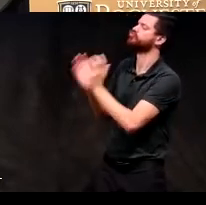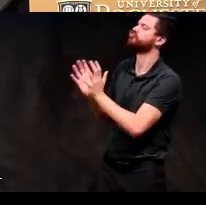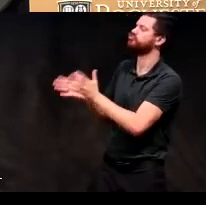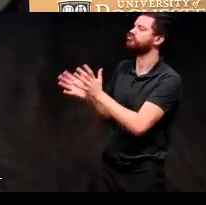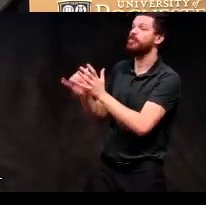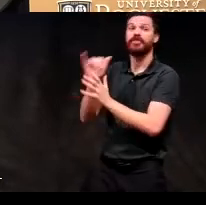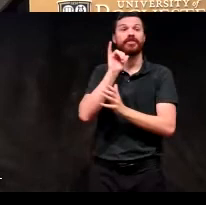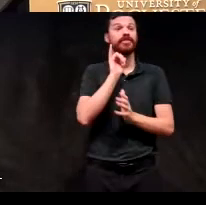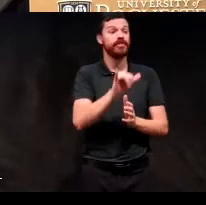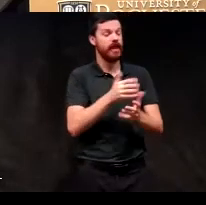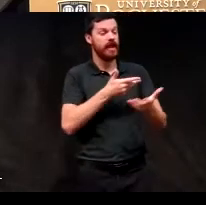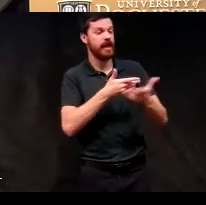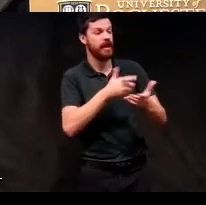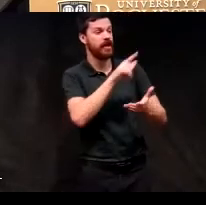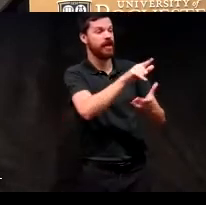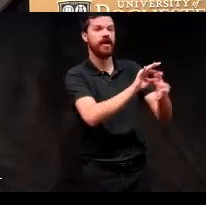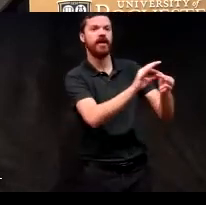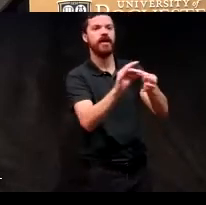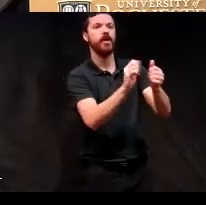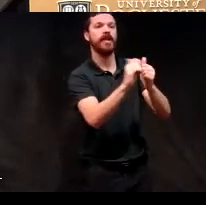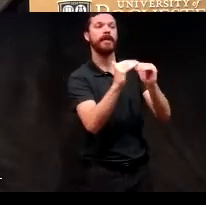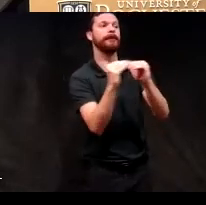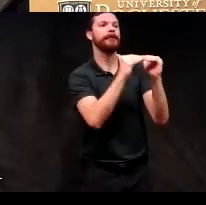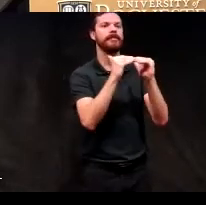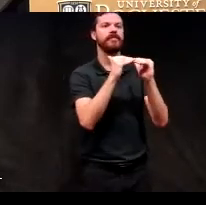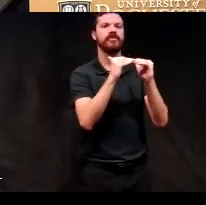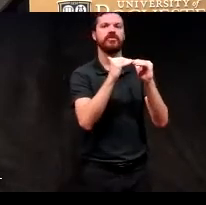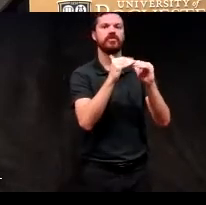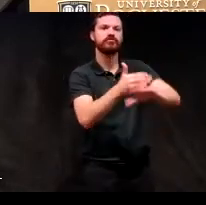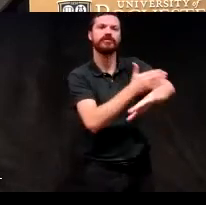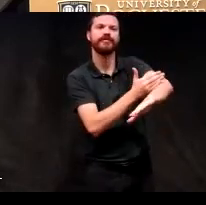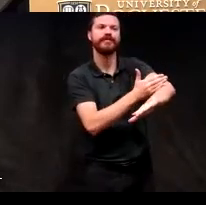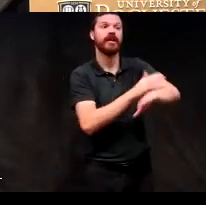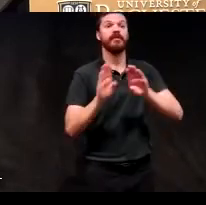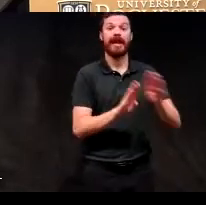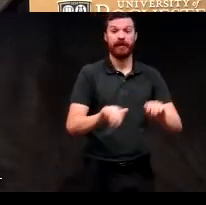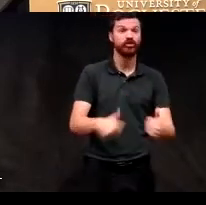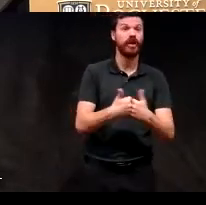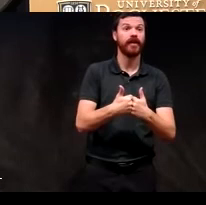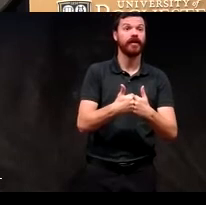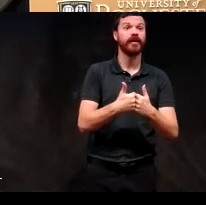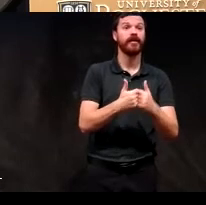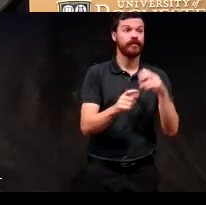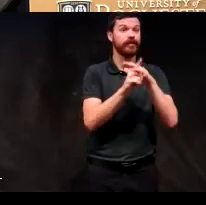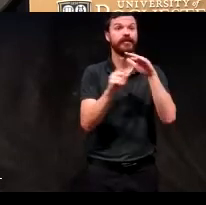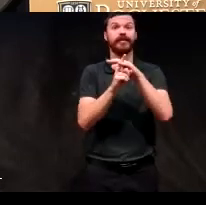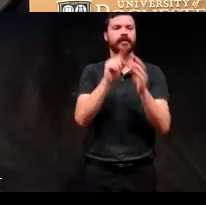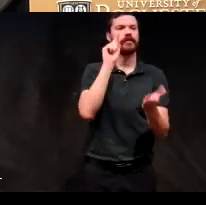transform his relationship with his peers. He stopped doing a lot of the behavioral challenges that he presented